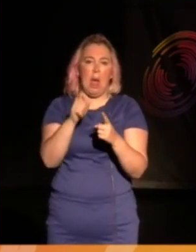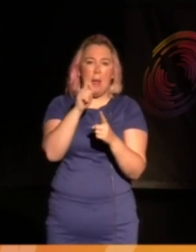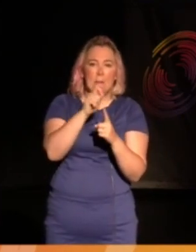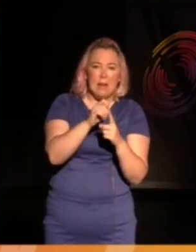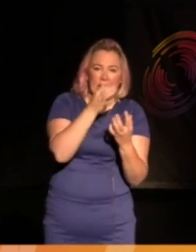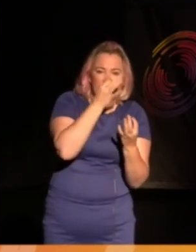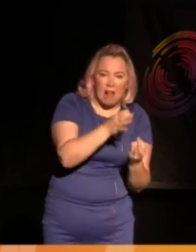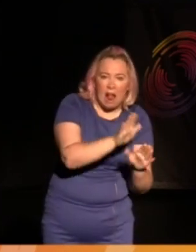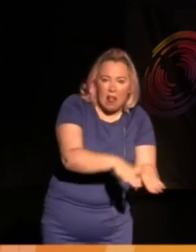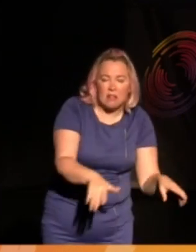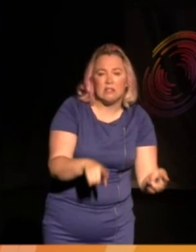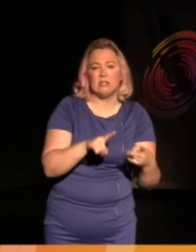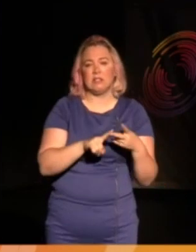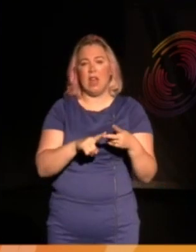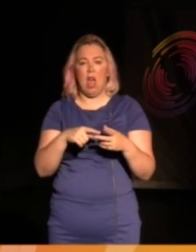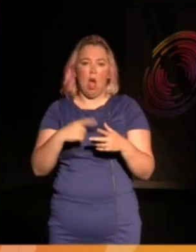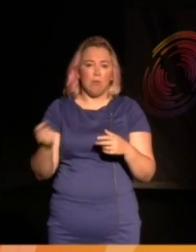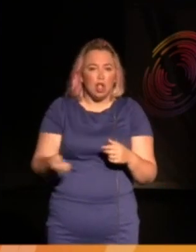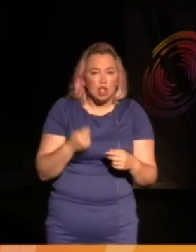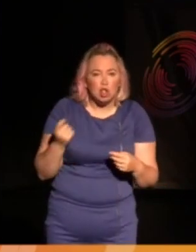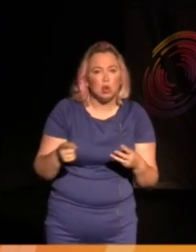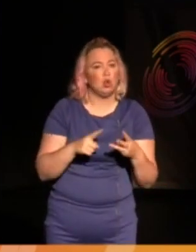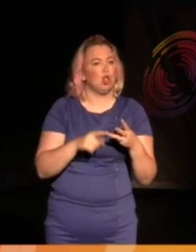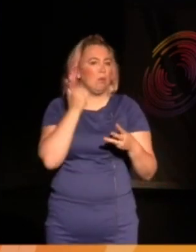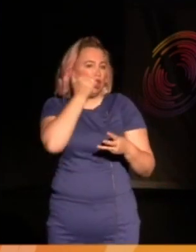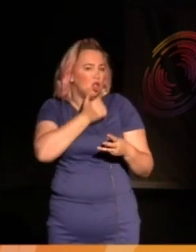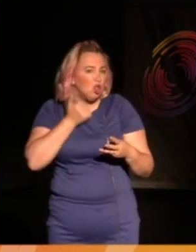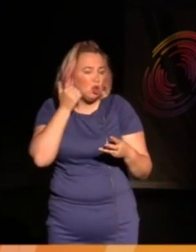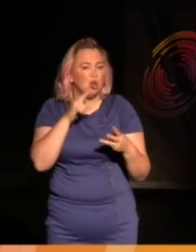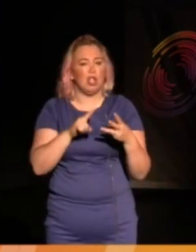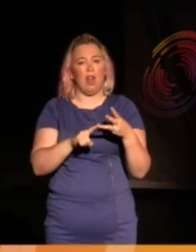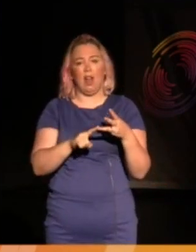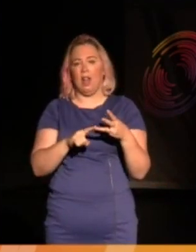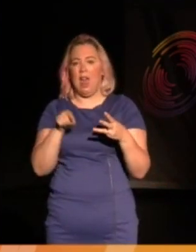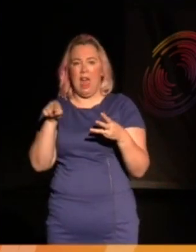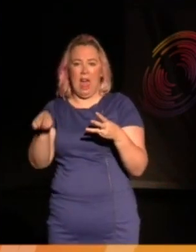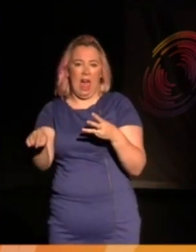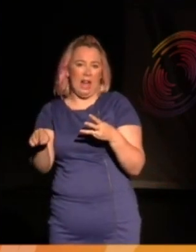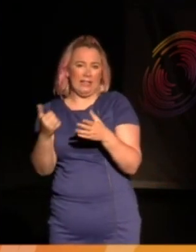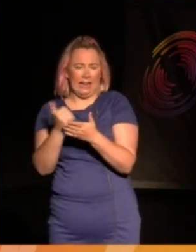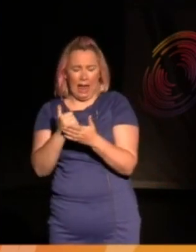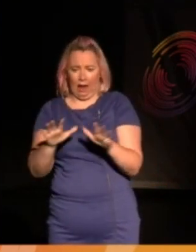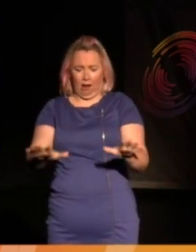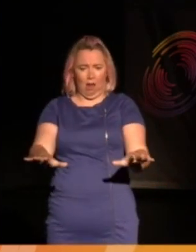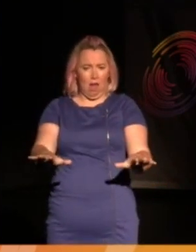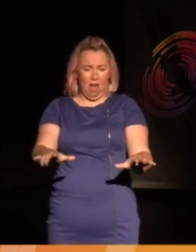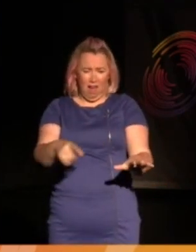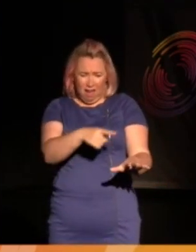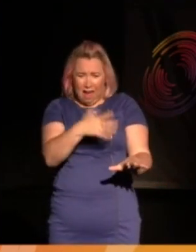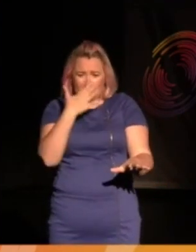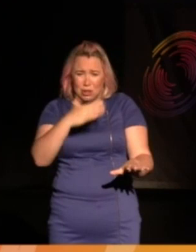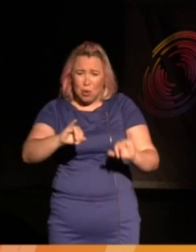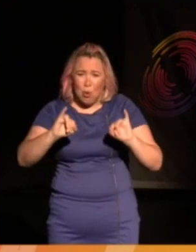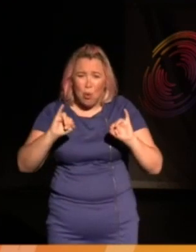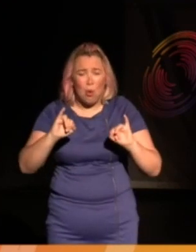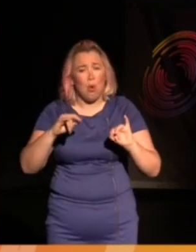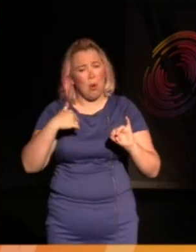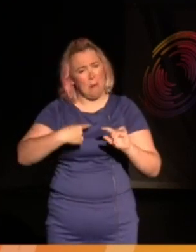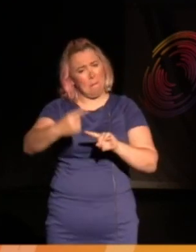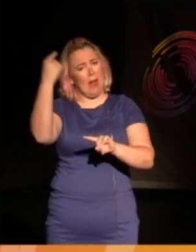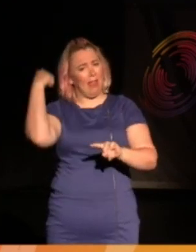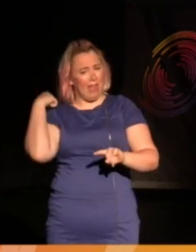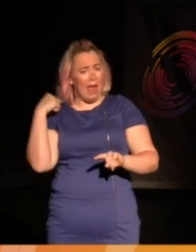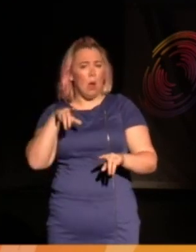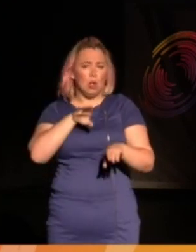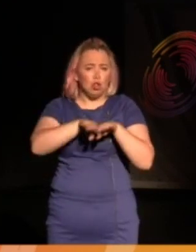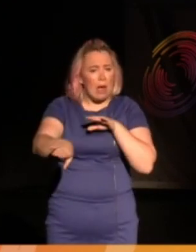prostitution. She told me, we knew we were at the beginning of something and had a huge task ahead of us. Back then, we